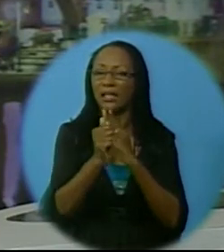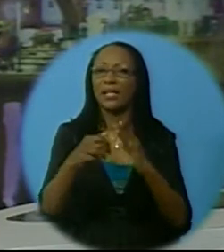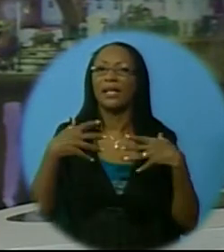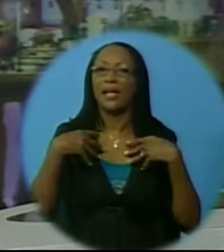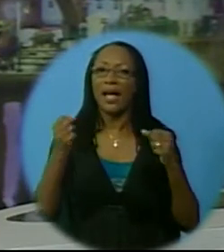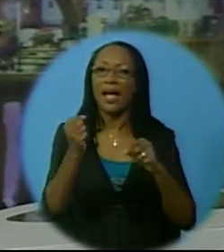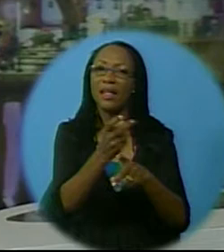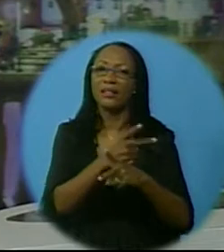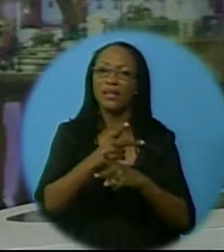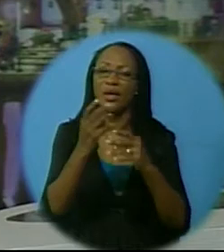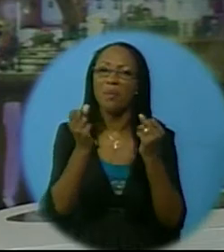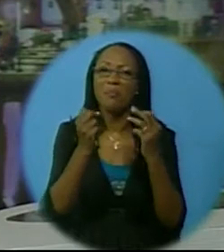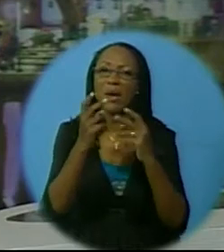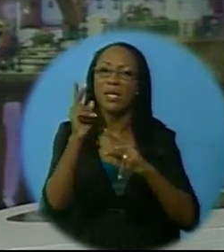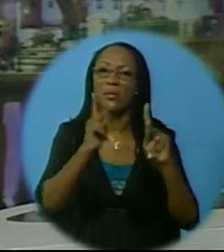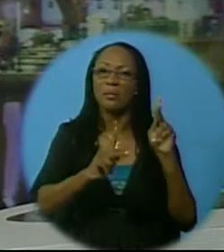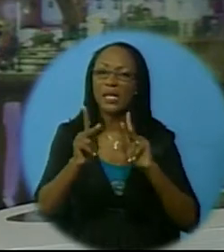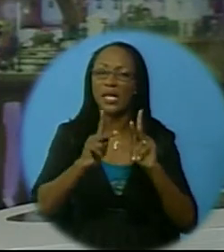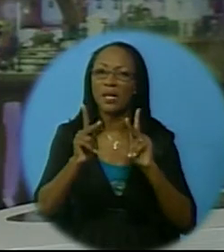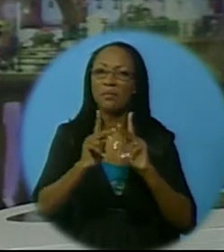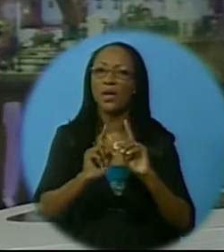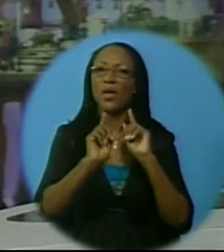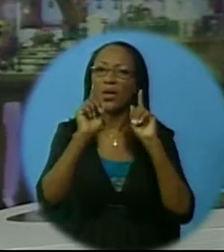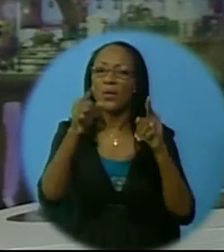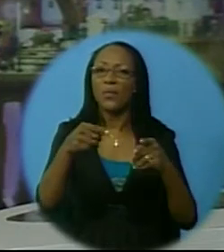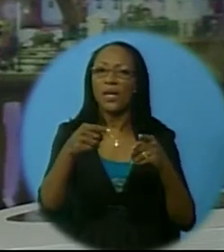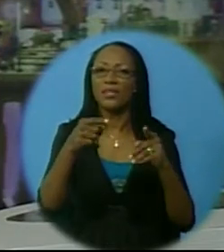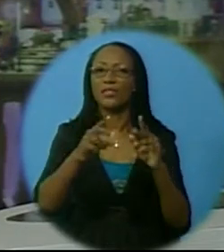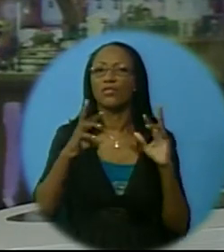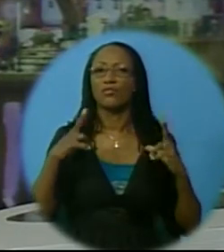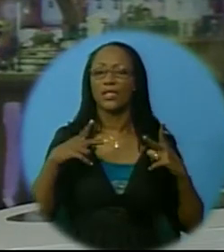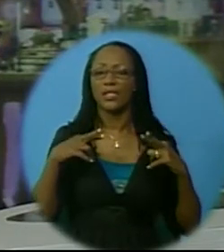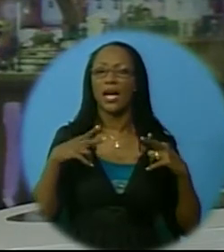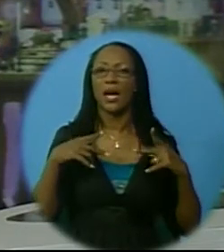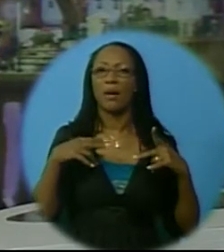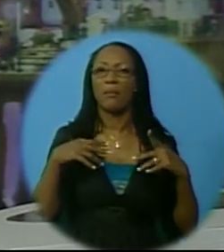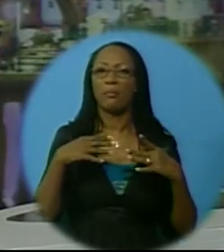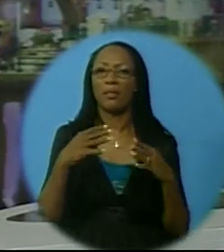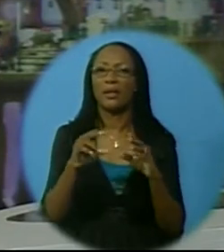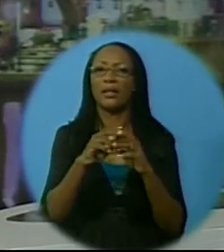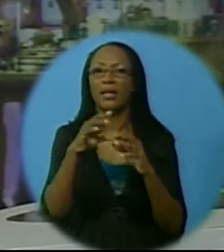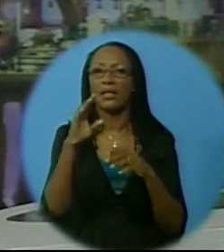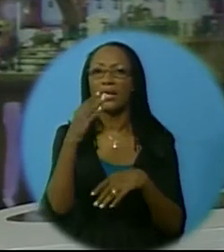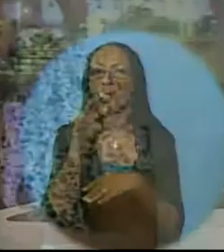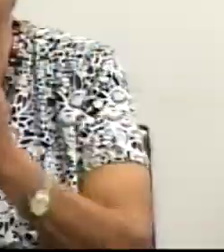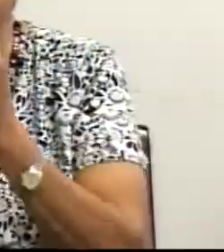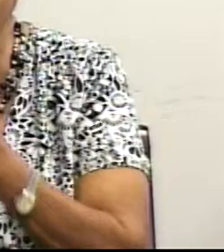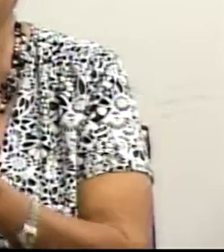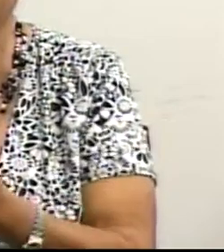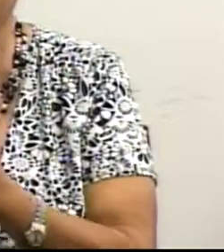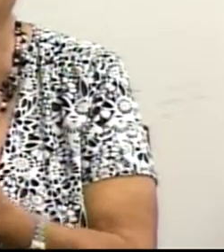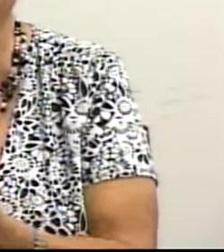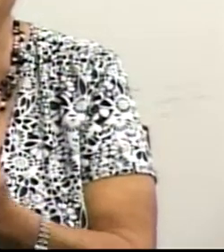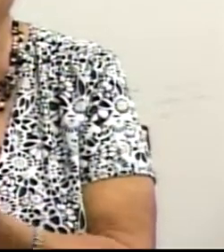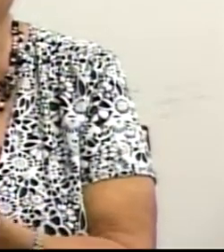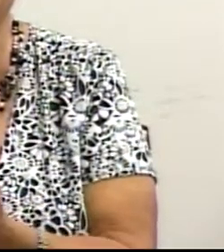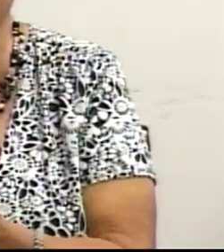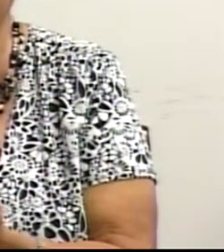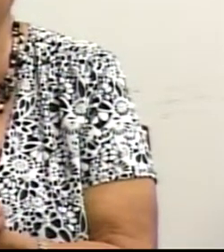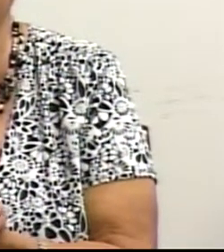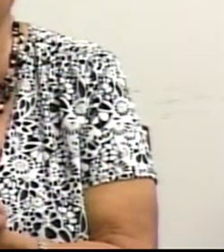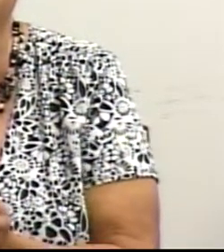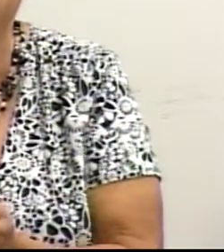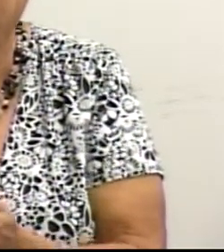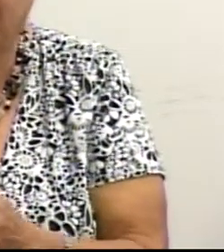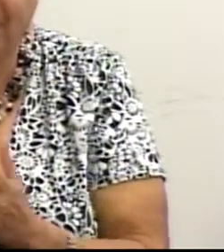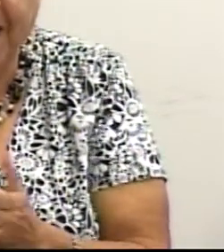say farewell at a retirement function held in her honor at the Barbados Beach Resort. Dr. Ferdinand was hailed by her colleagues for